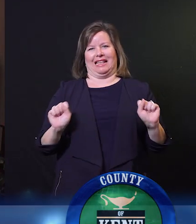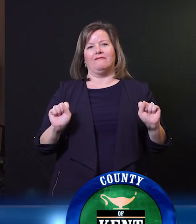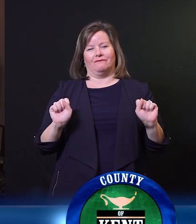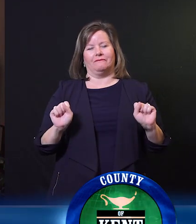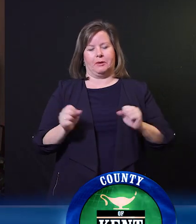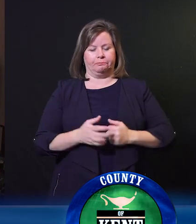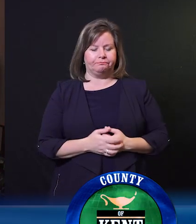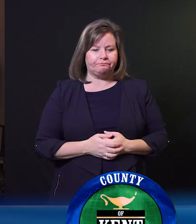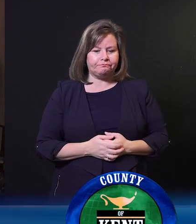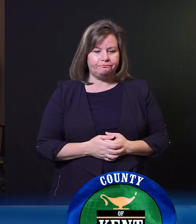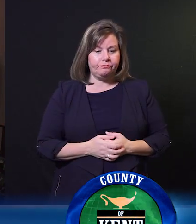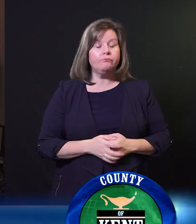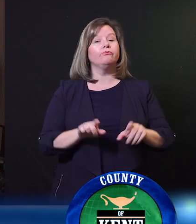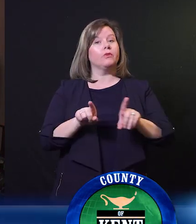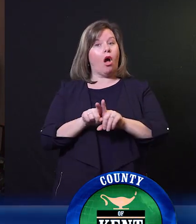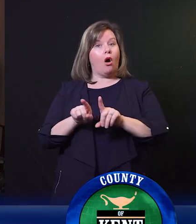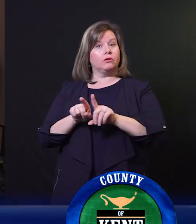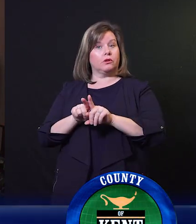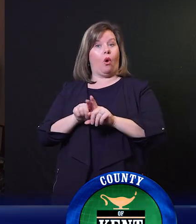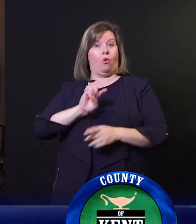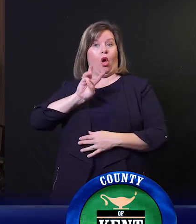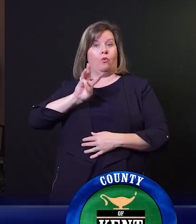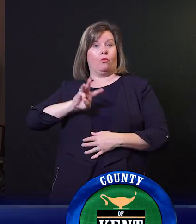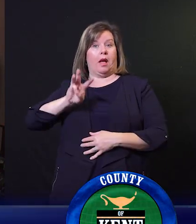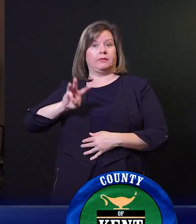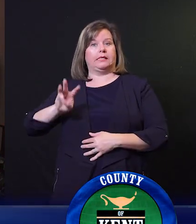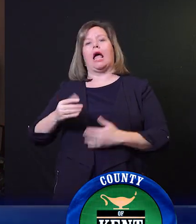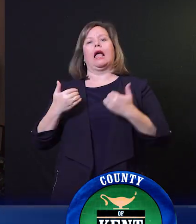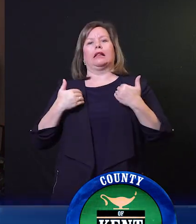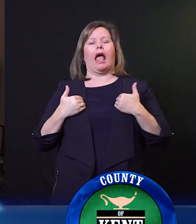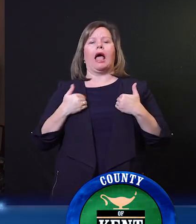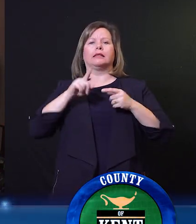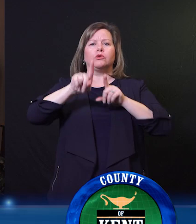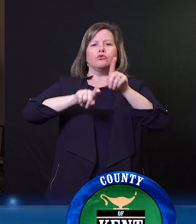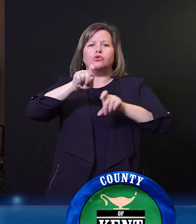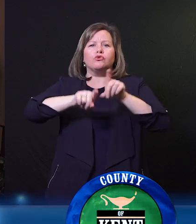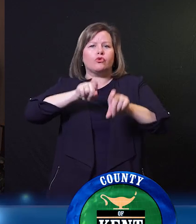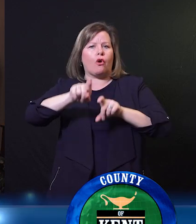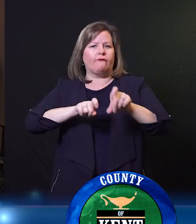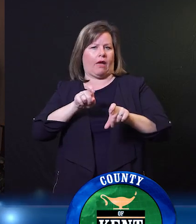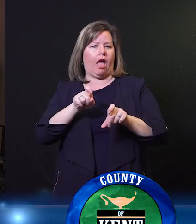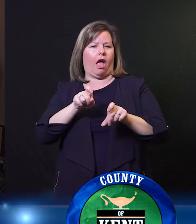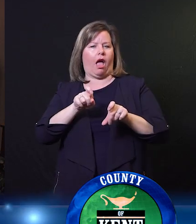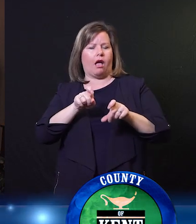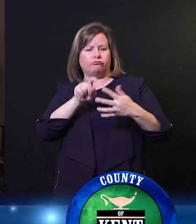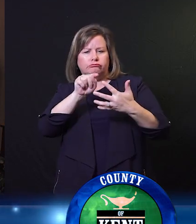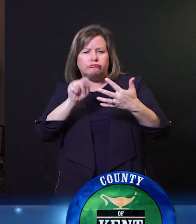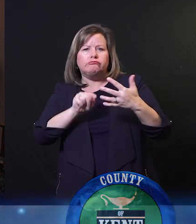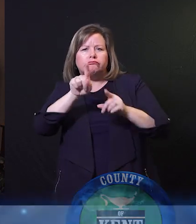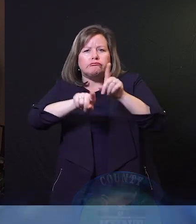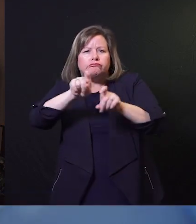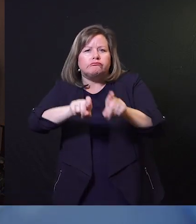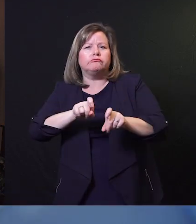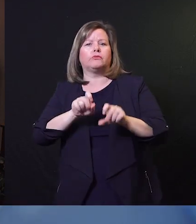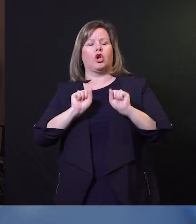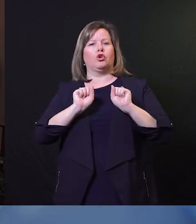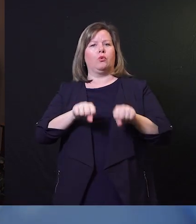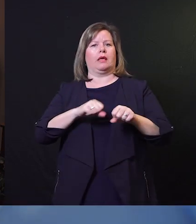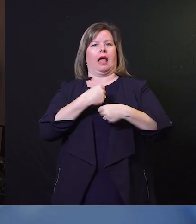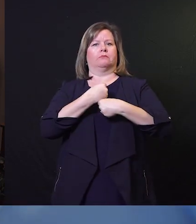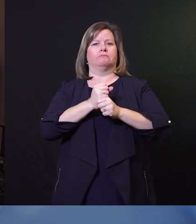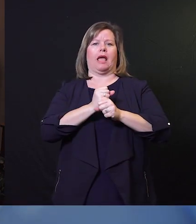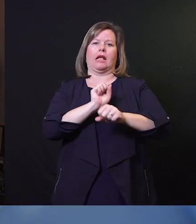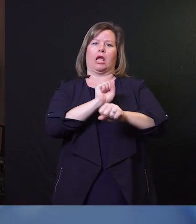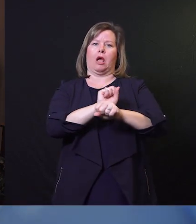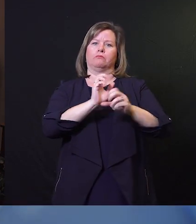also have on this website a survey tool, a Qualtrics survey tool that you can use to create employee health